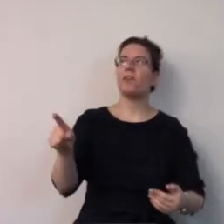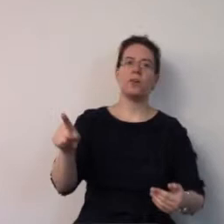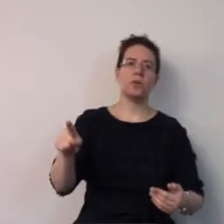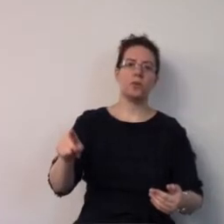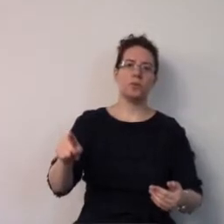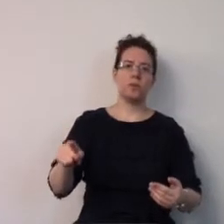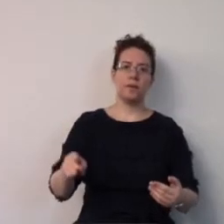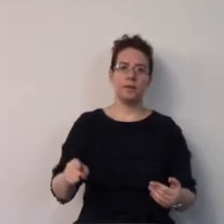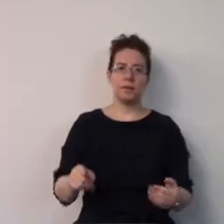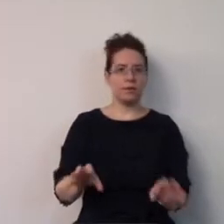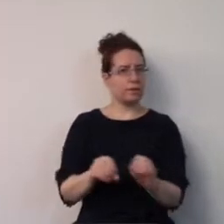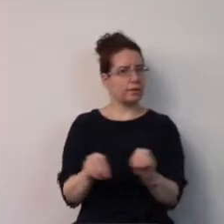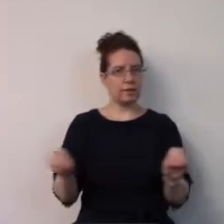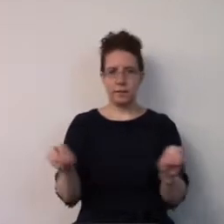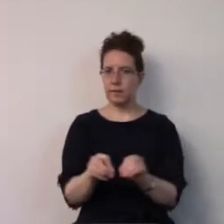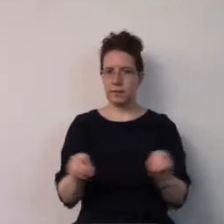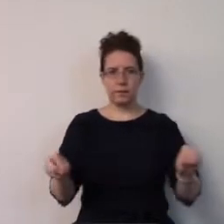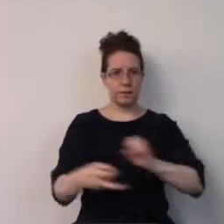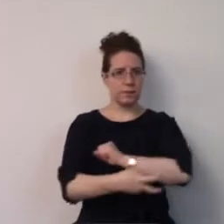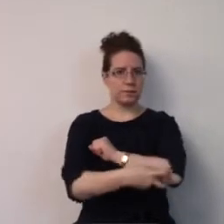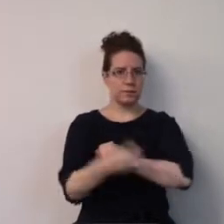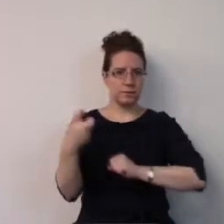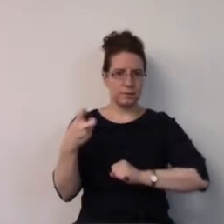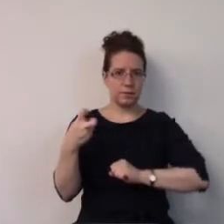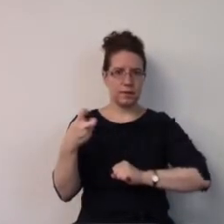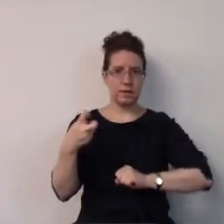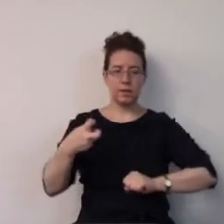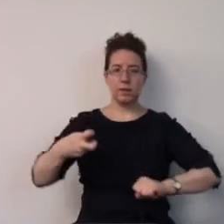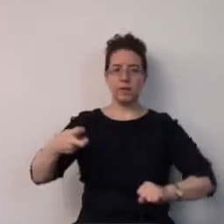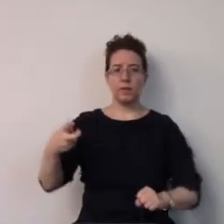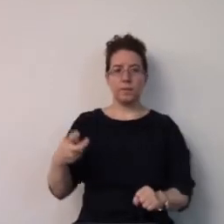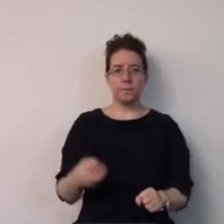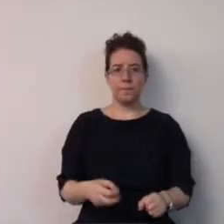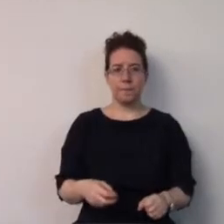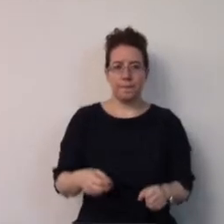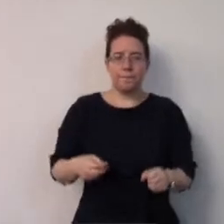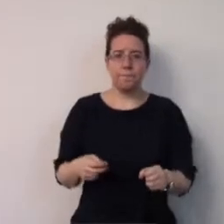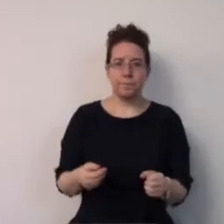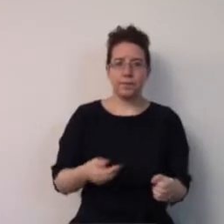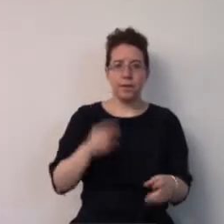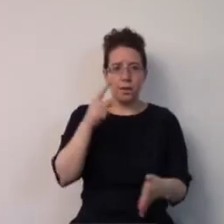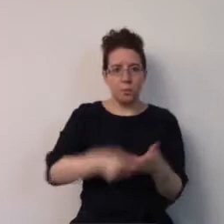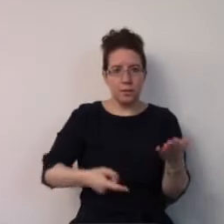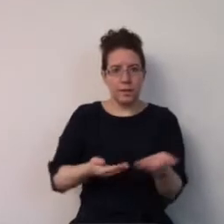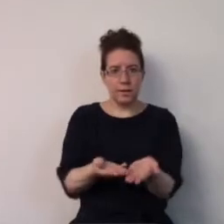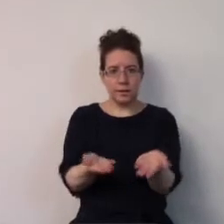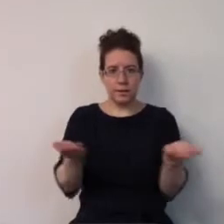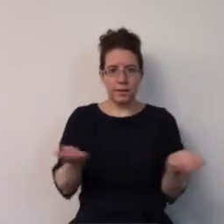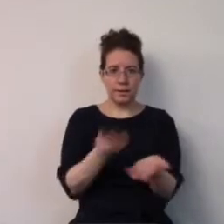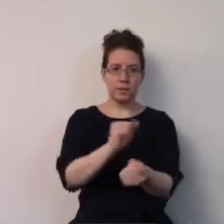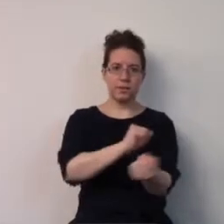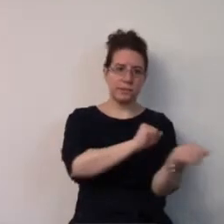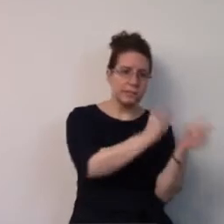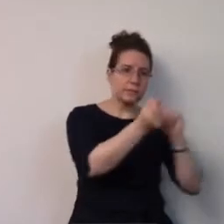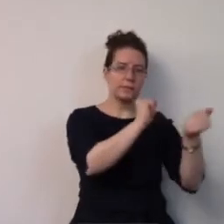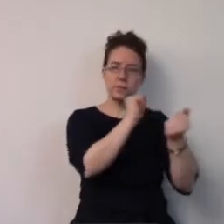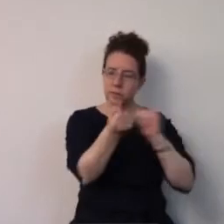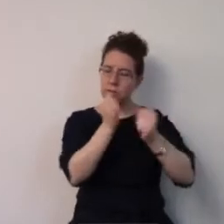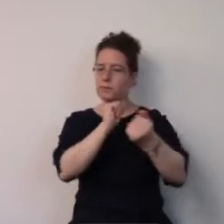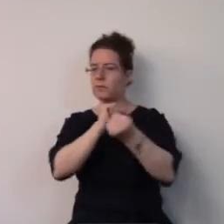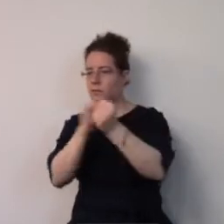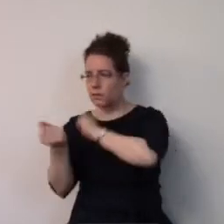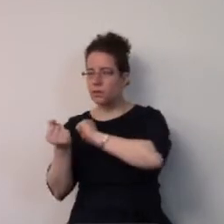changing. It's changed. But you need to get a hold of God. You need to get a hold of something that's